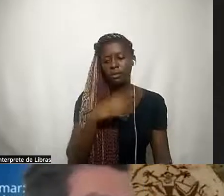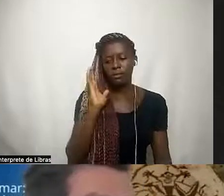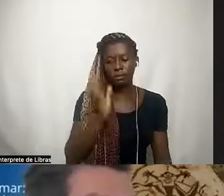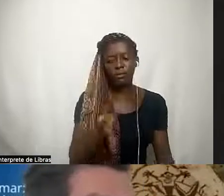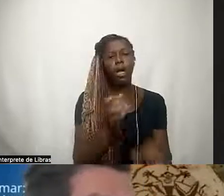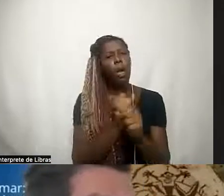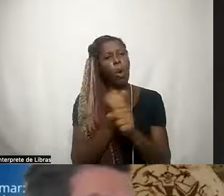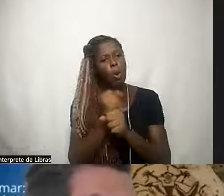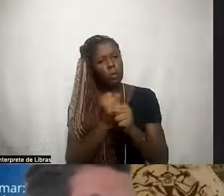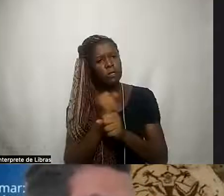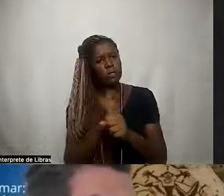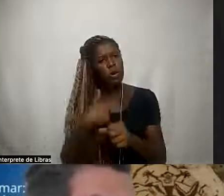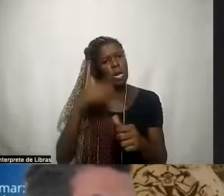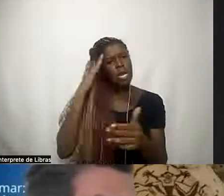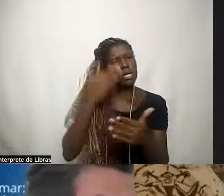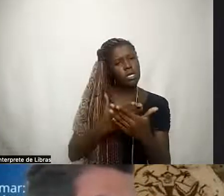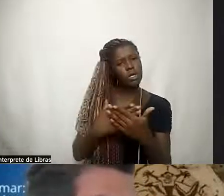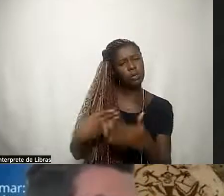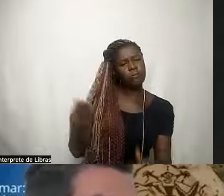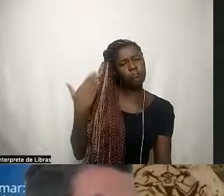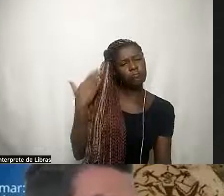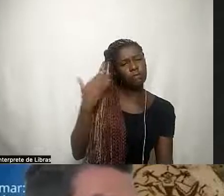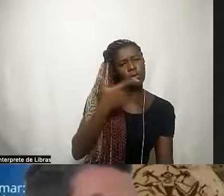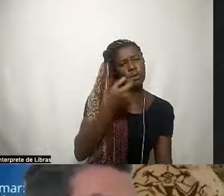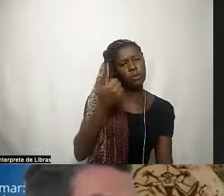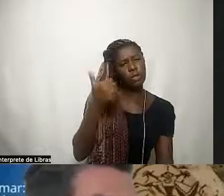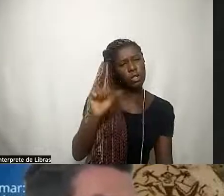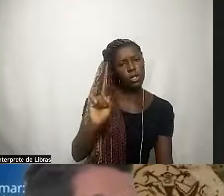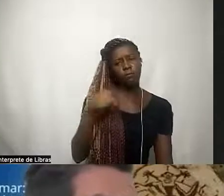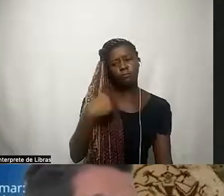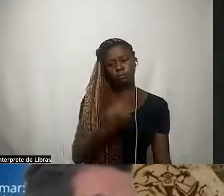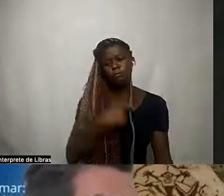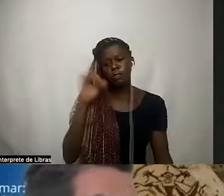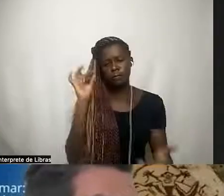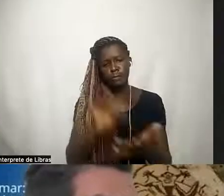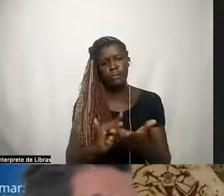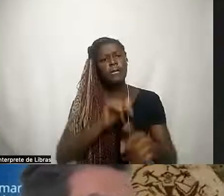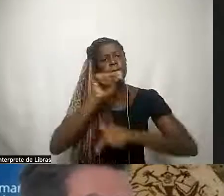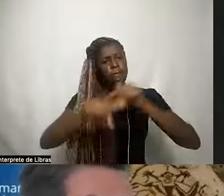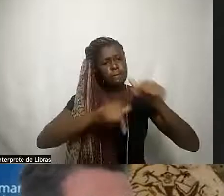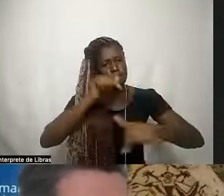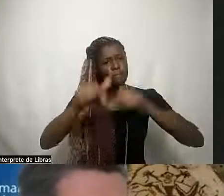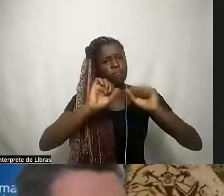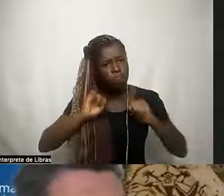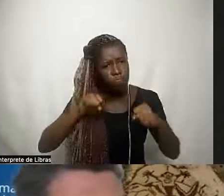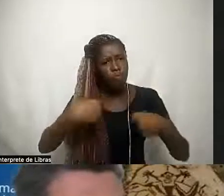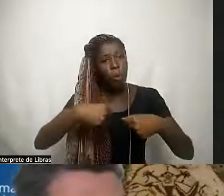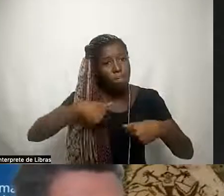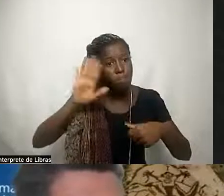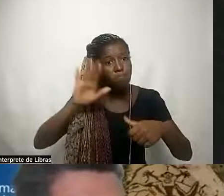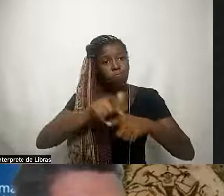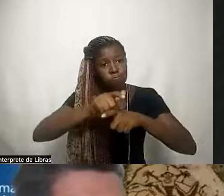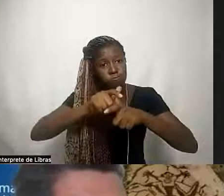that we've had. It's been some years since 2018. We've been